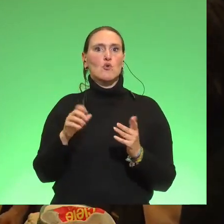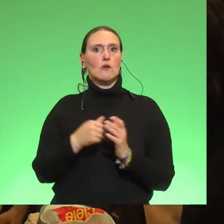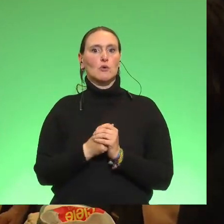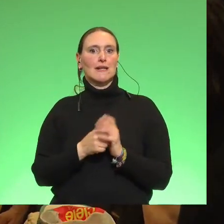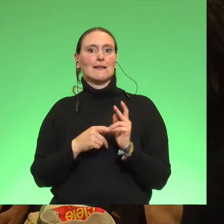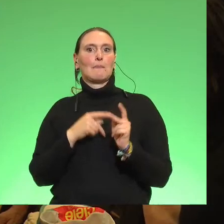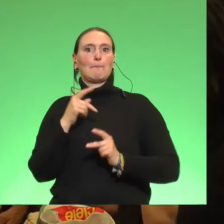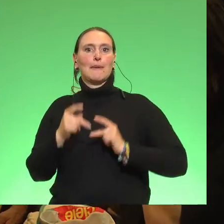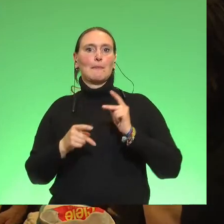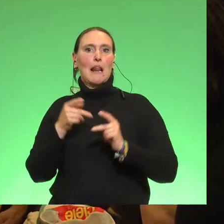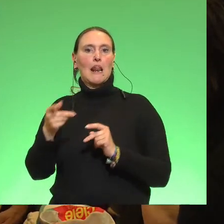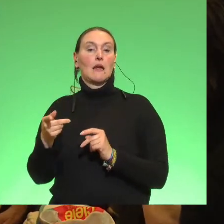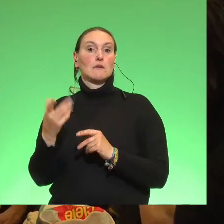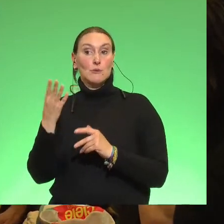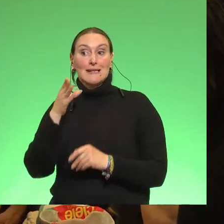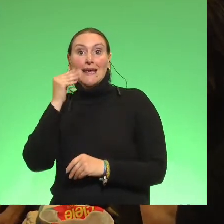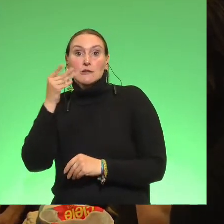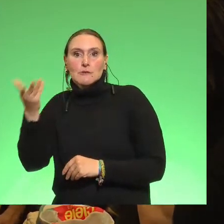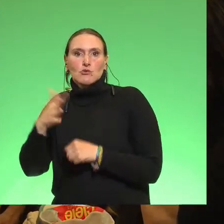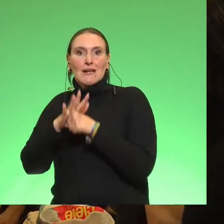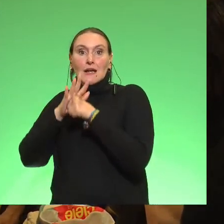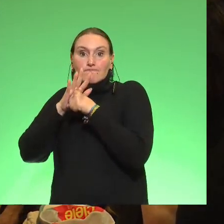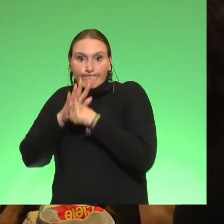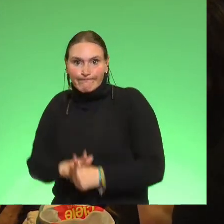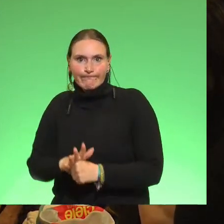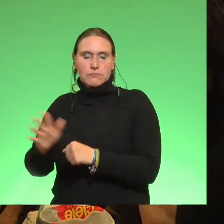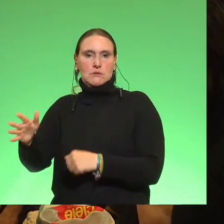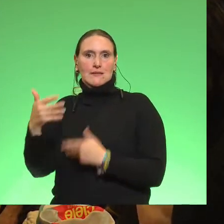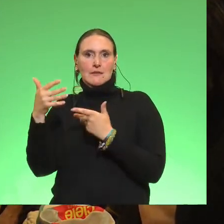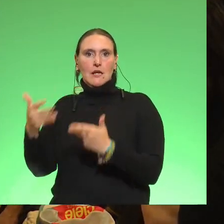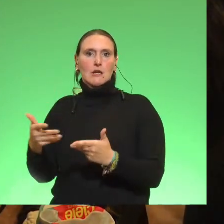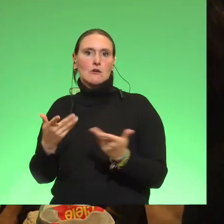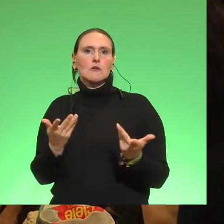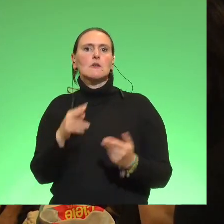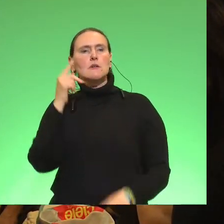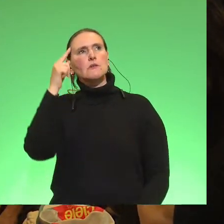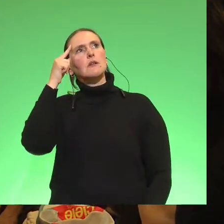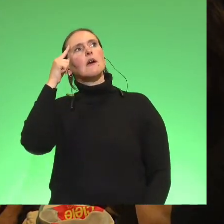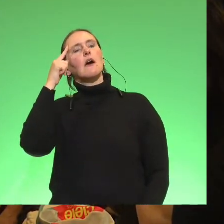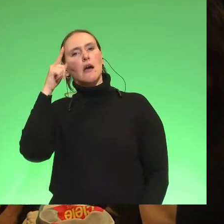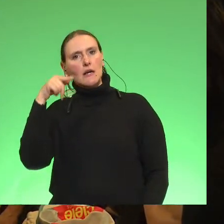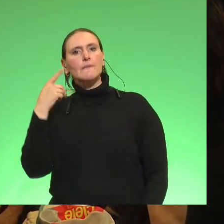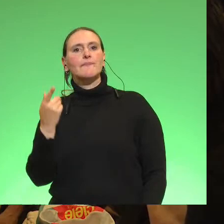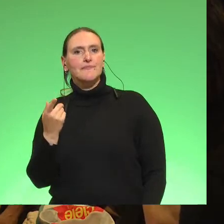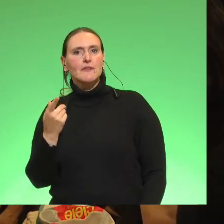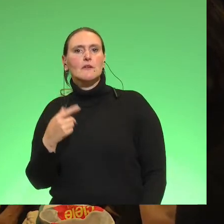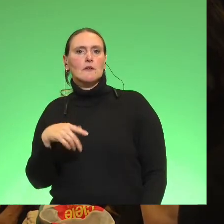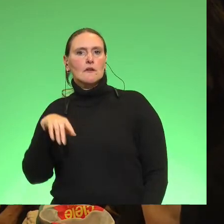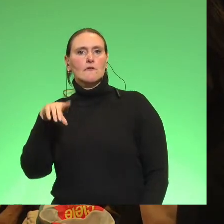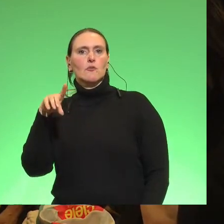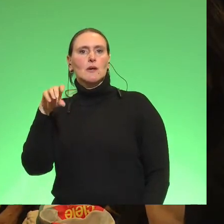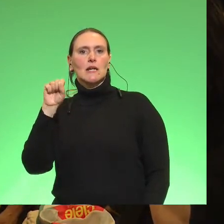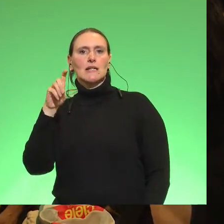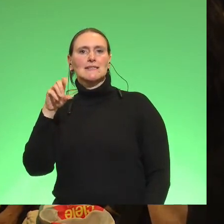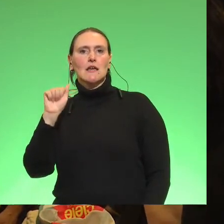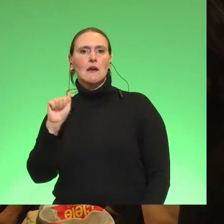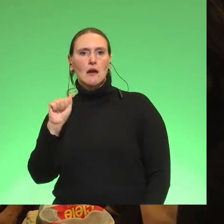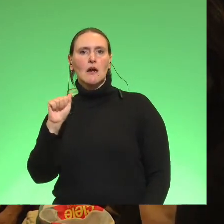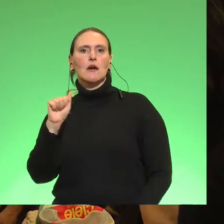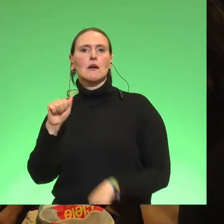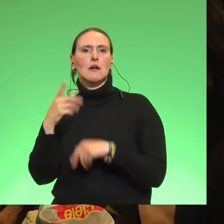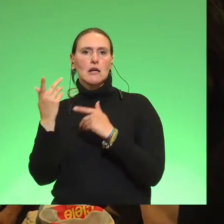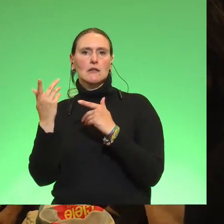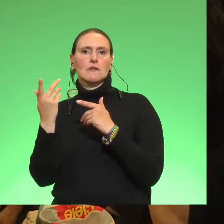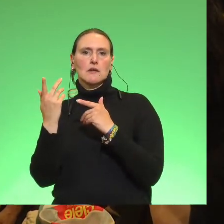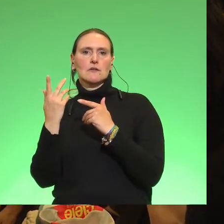really experienced oppression. I'm thinking about the beautiful films from the Sada Collective from